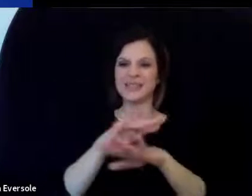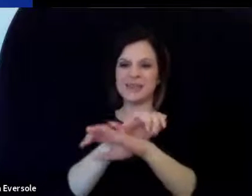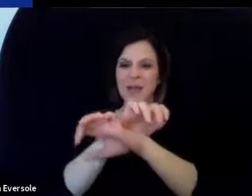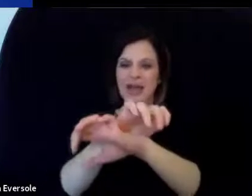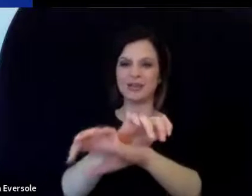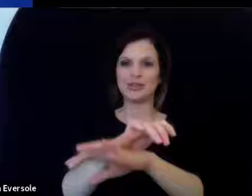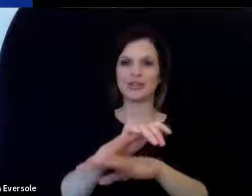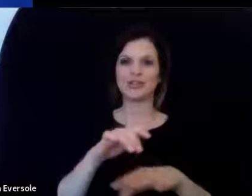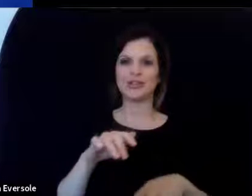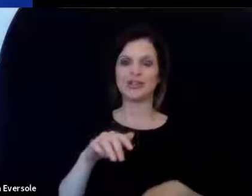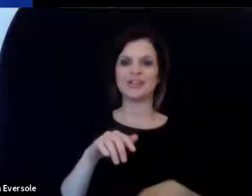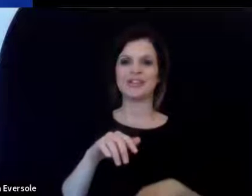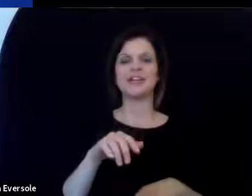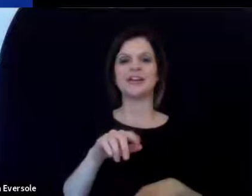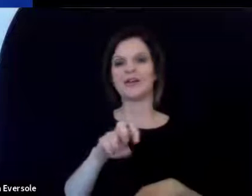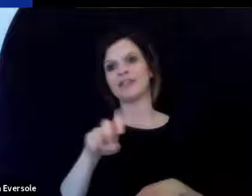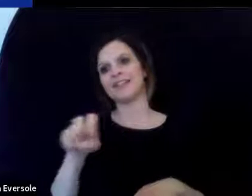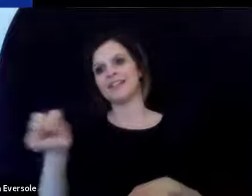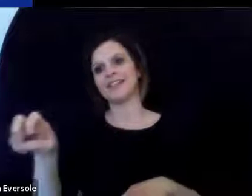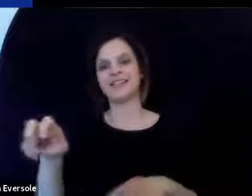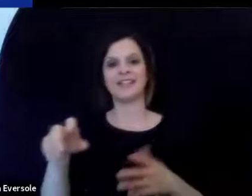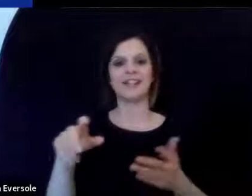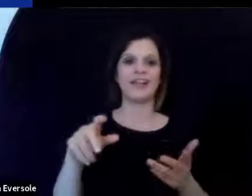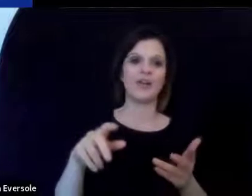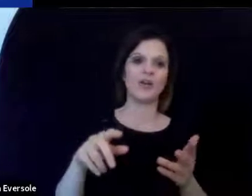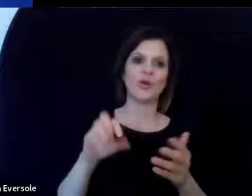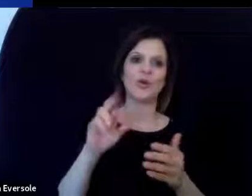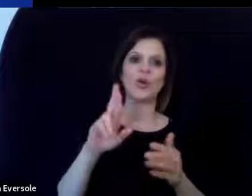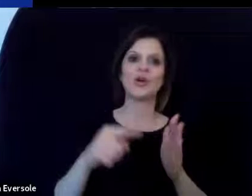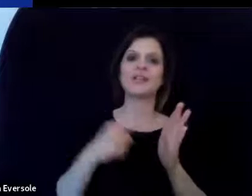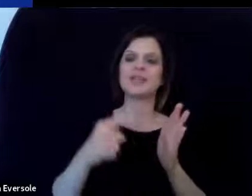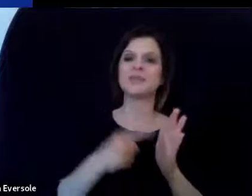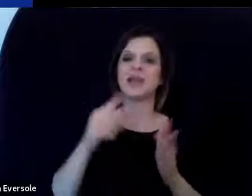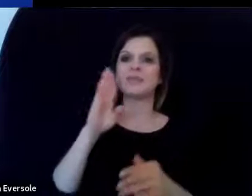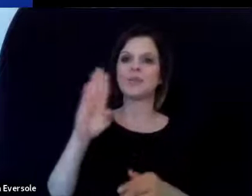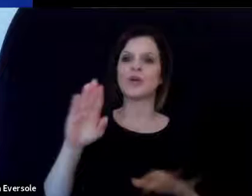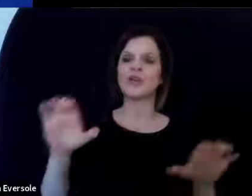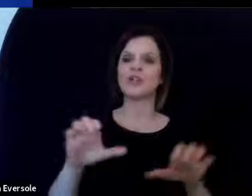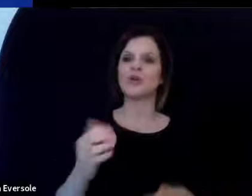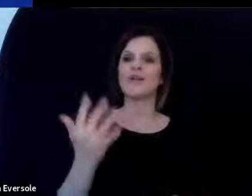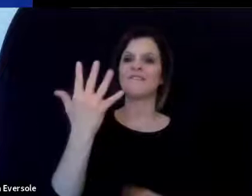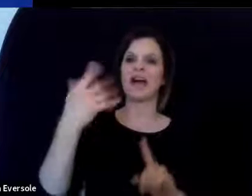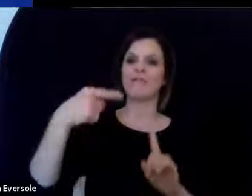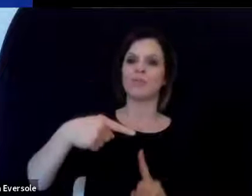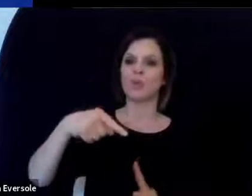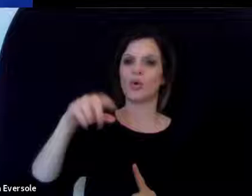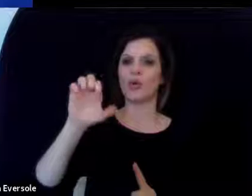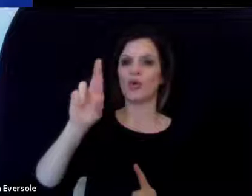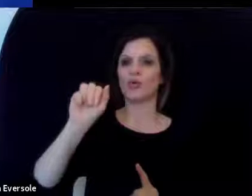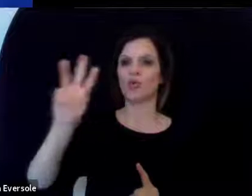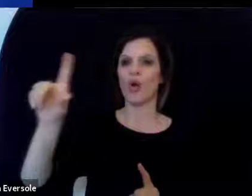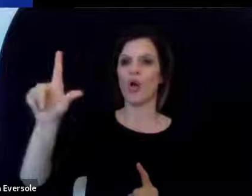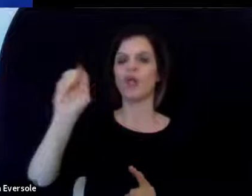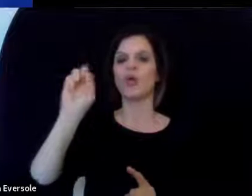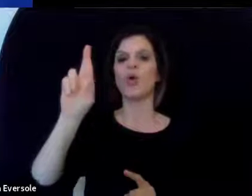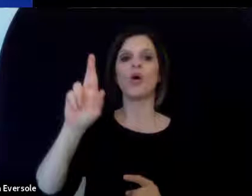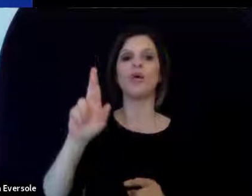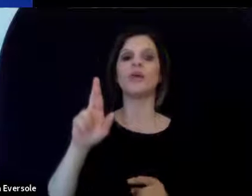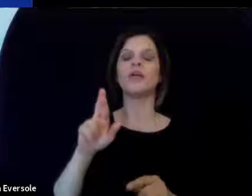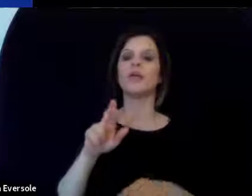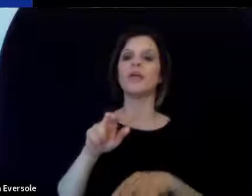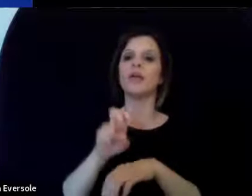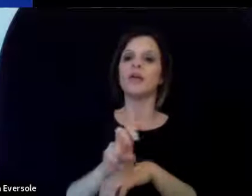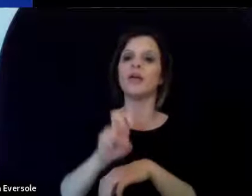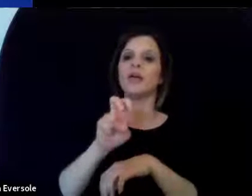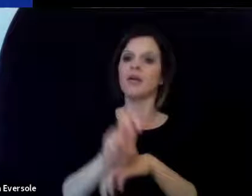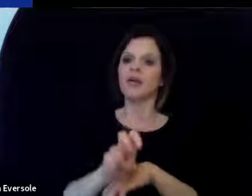is. Sometimes they'll do a 5-point crawl, or they'll do the bottom shuffle, as we mentioned earlier, where they keep their bottom on the